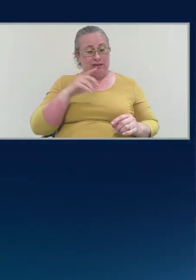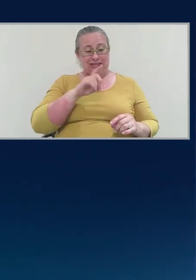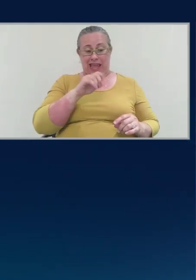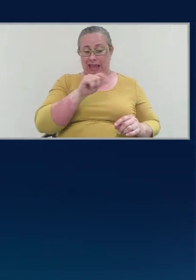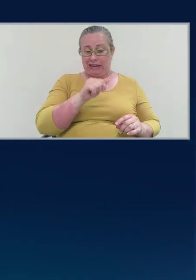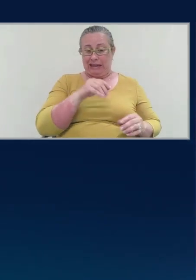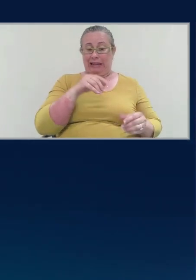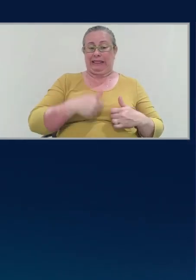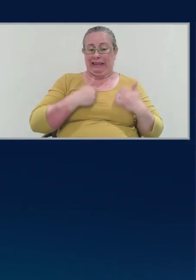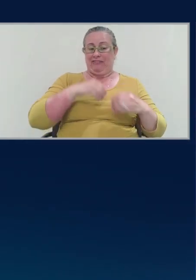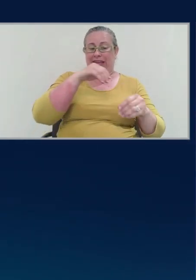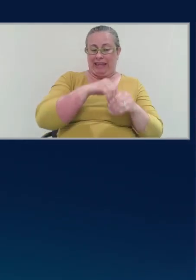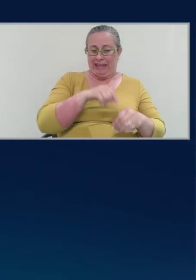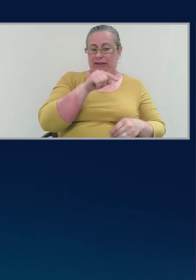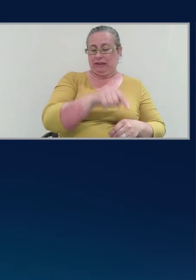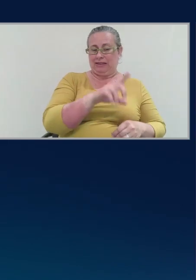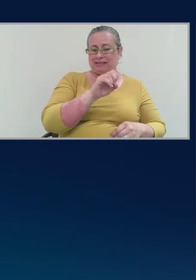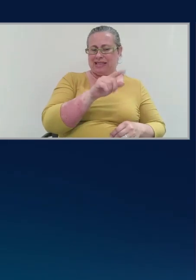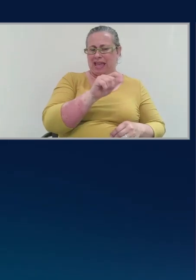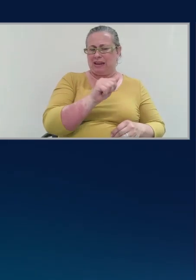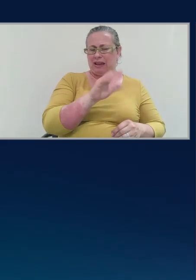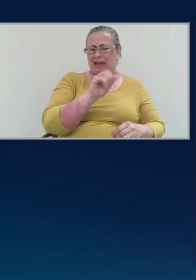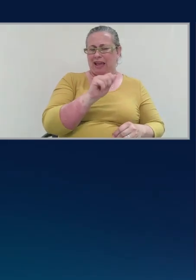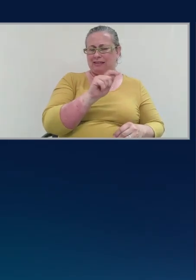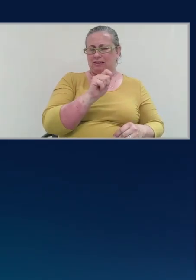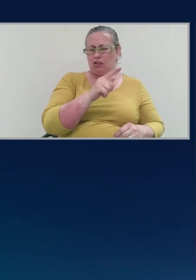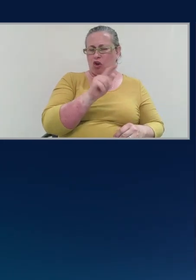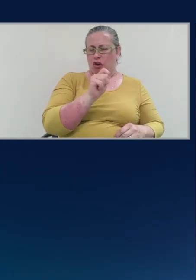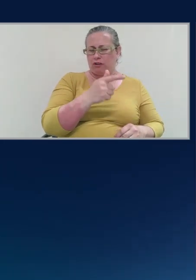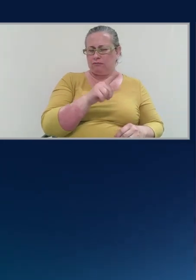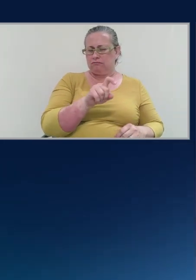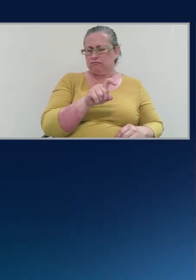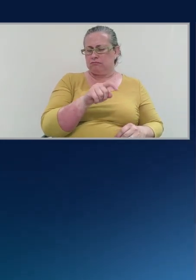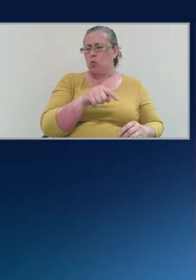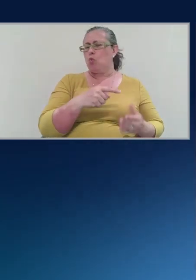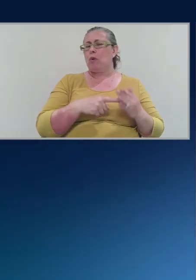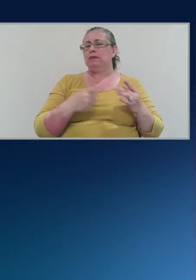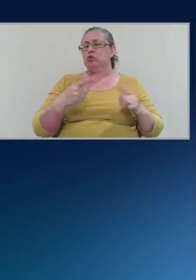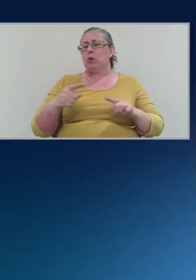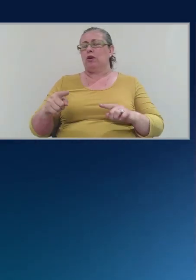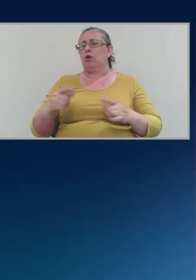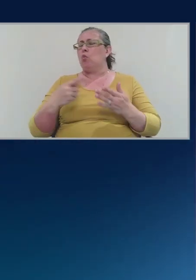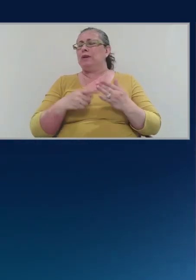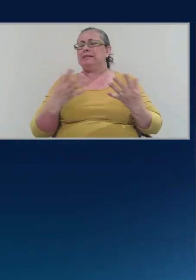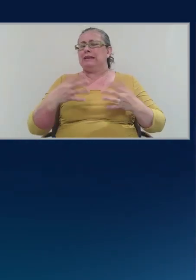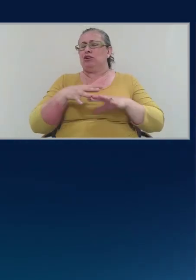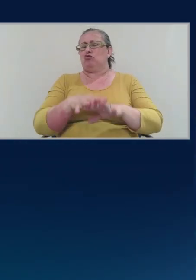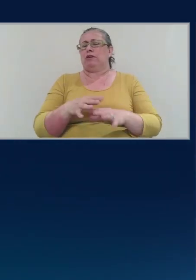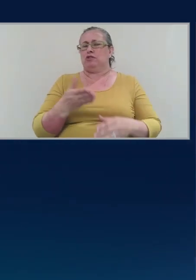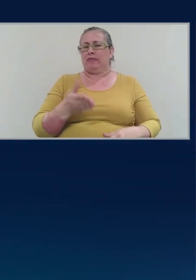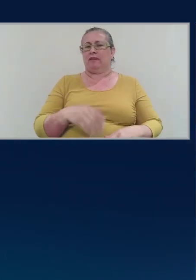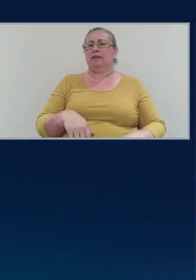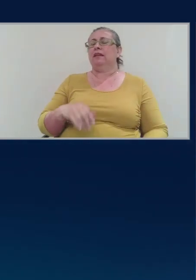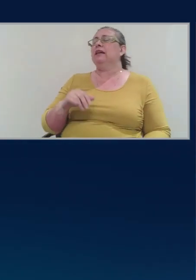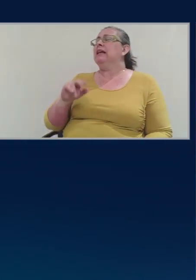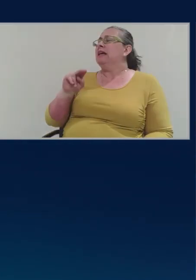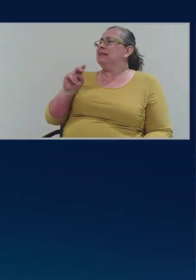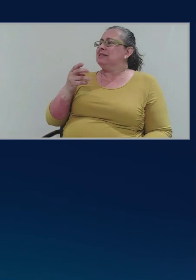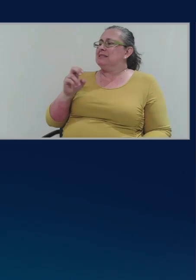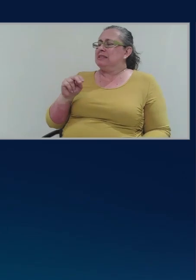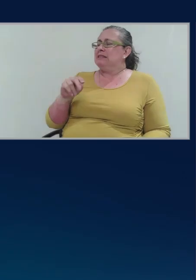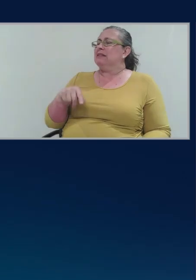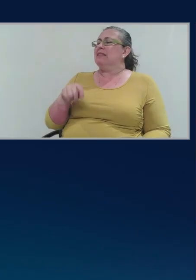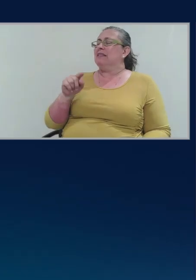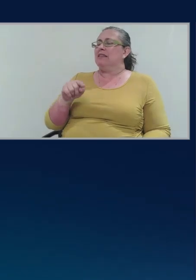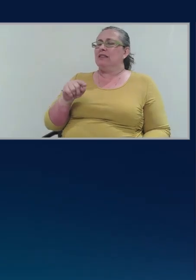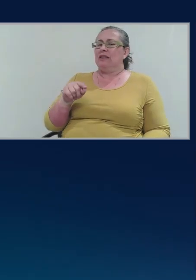in the data catalog? What's going on? What is the integration there? The integration is with our Glue